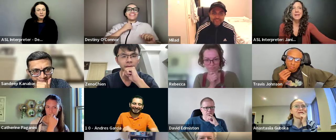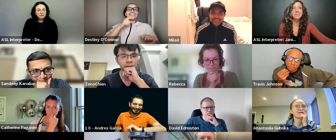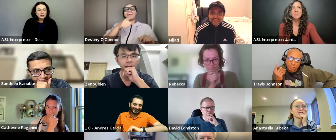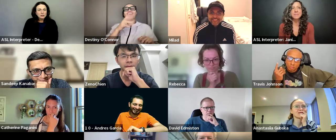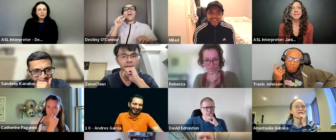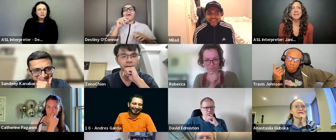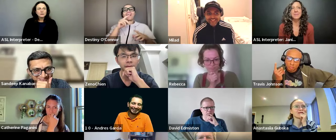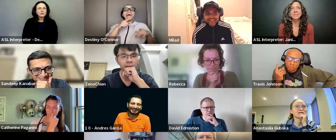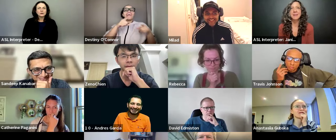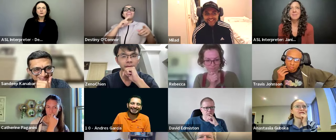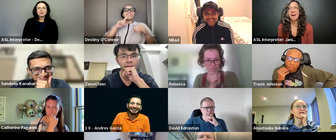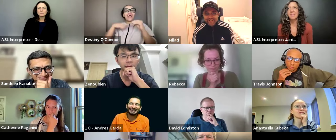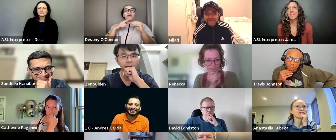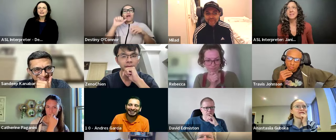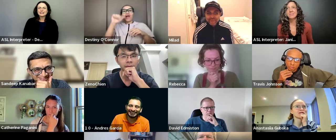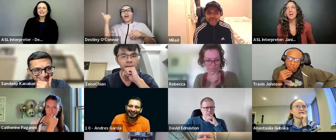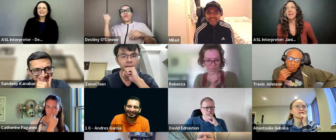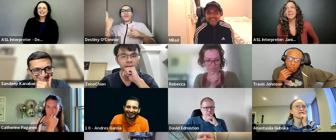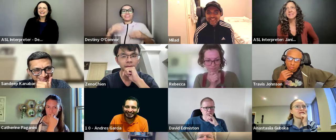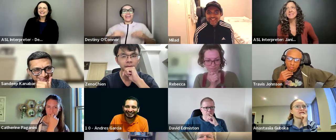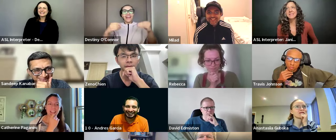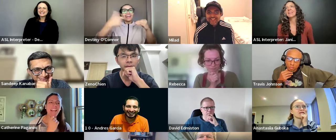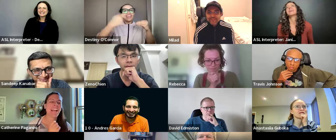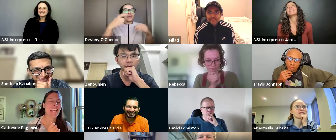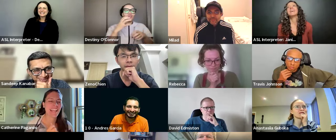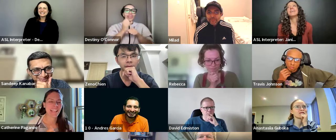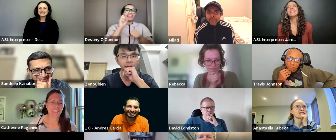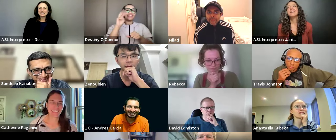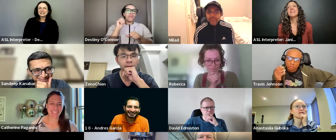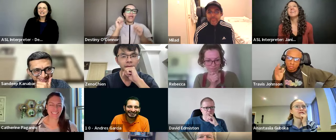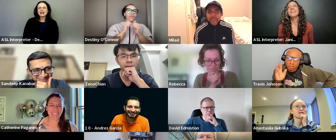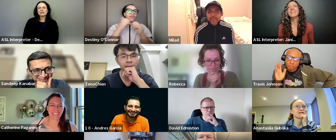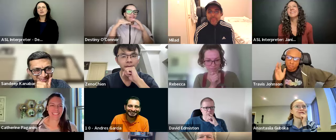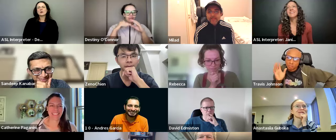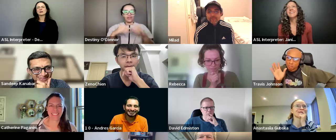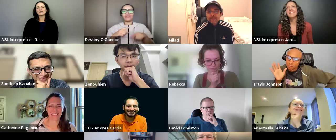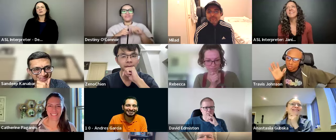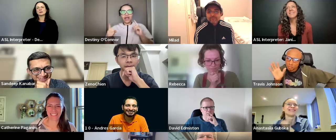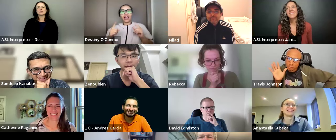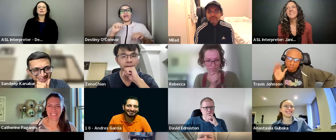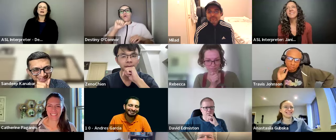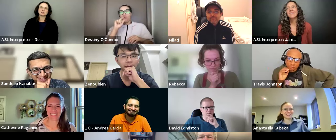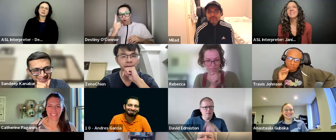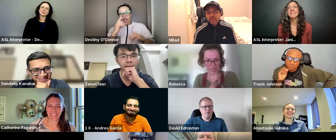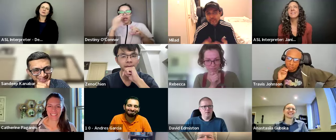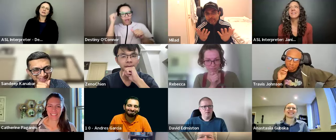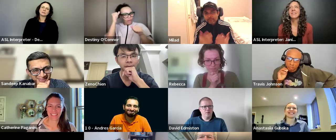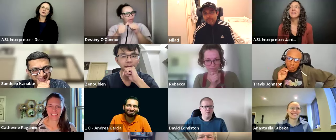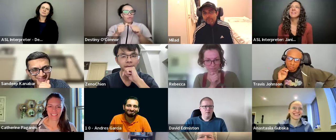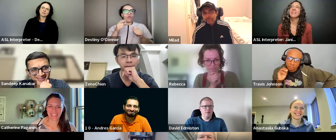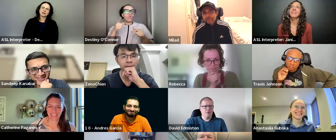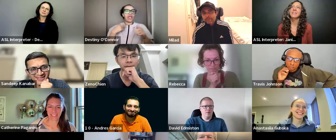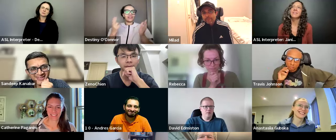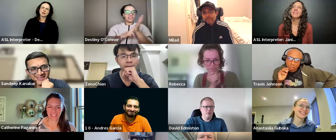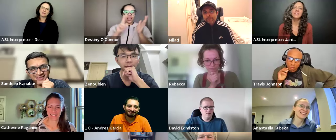Milad saying, there's a lot of people signing at one time. I'm having a hard time tracking this. Yeah, the QR code, you get a lot of spam with your